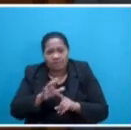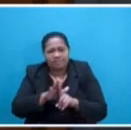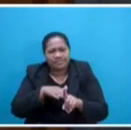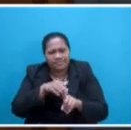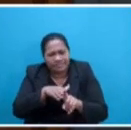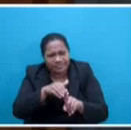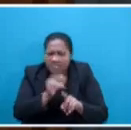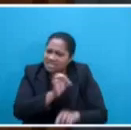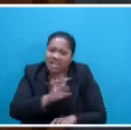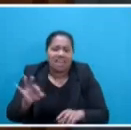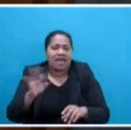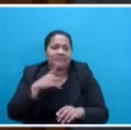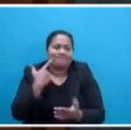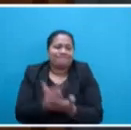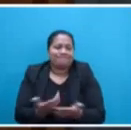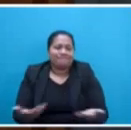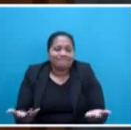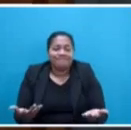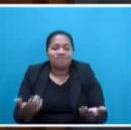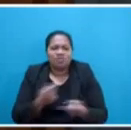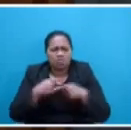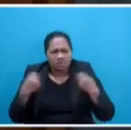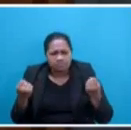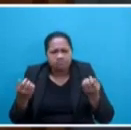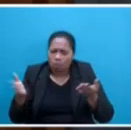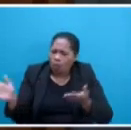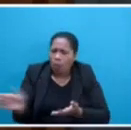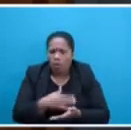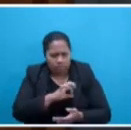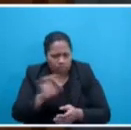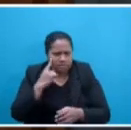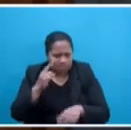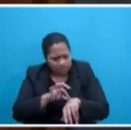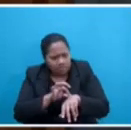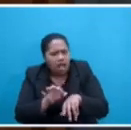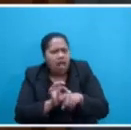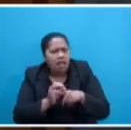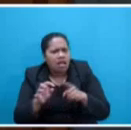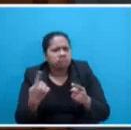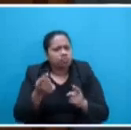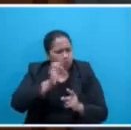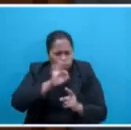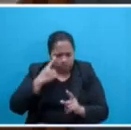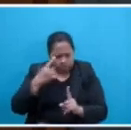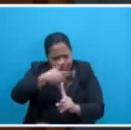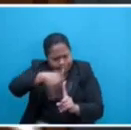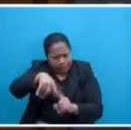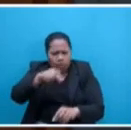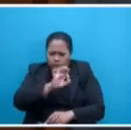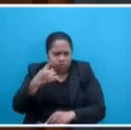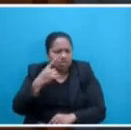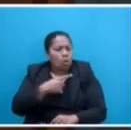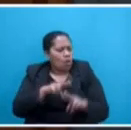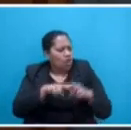lie. We provide for all. We don't look at skin color, we don't look at the background, we don't look at who they are related to.